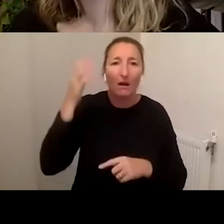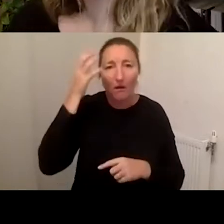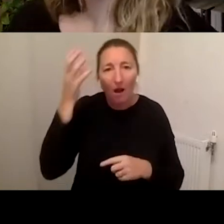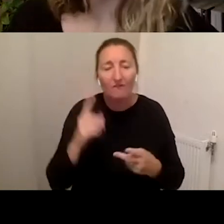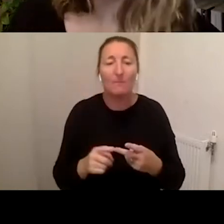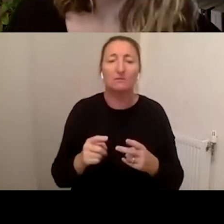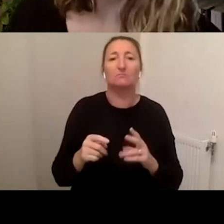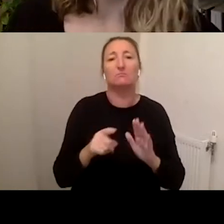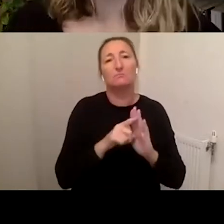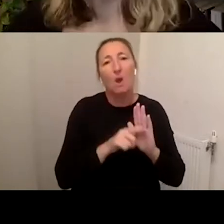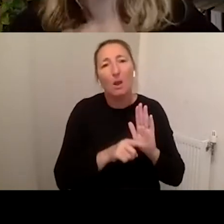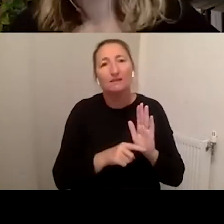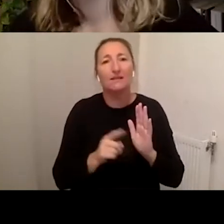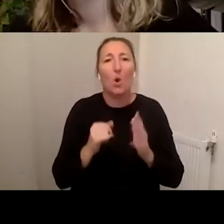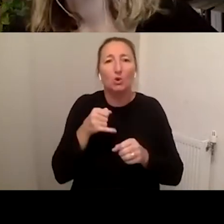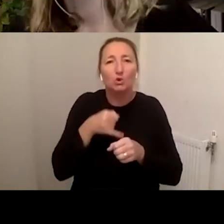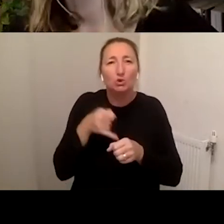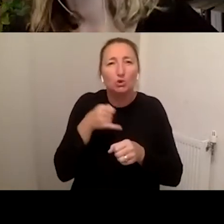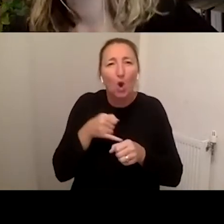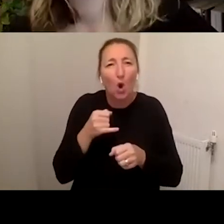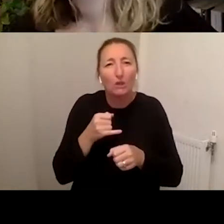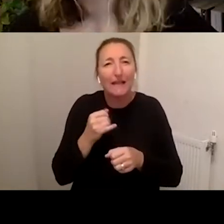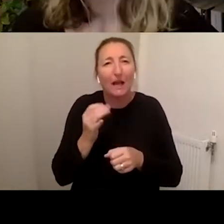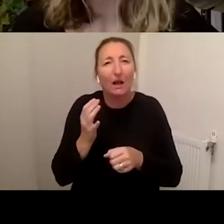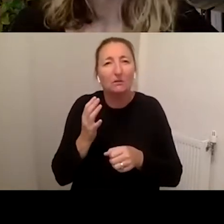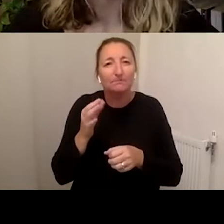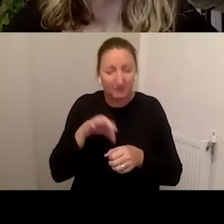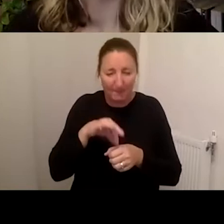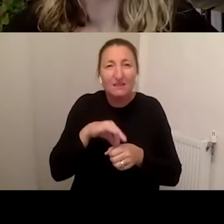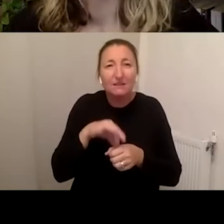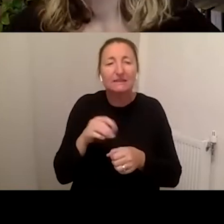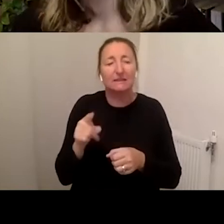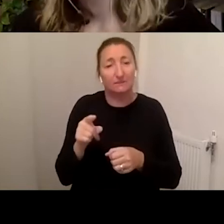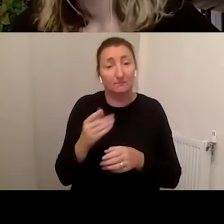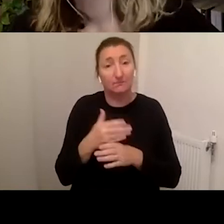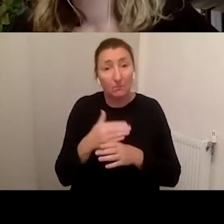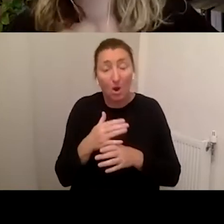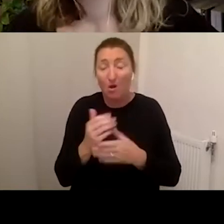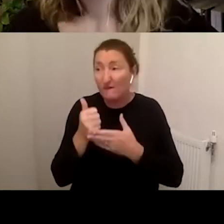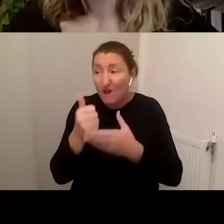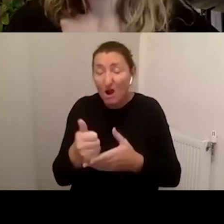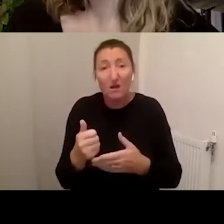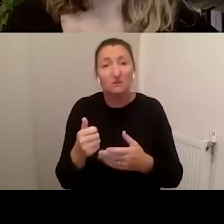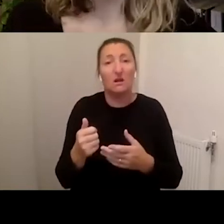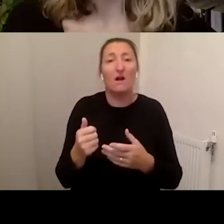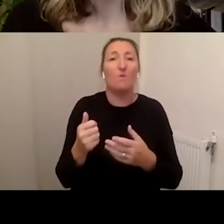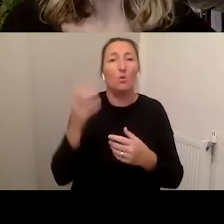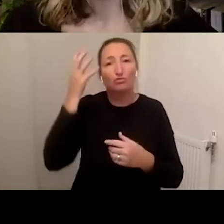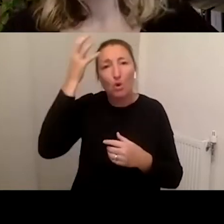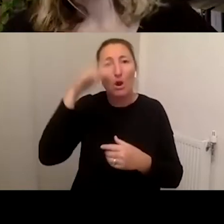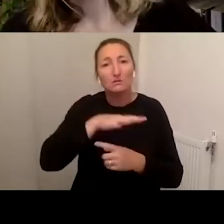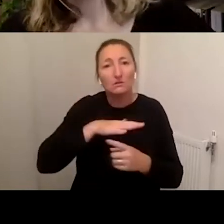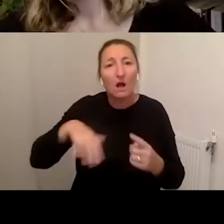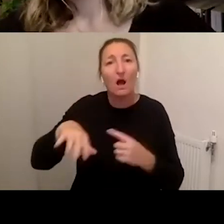on toxic substances, GM crops, public engagement, scientific advice, and he's been an advisor for the Royal Society, the Nuffield Council,